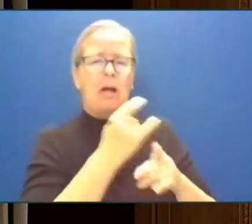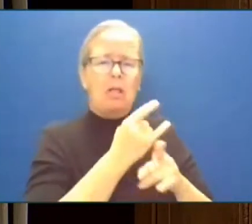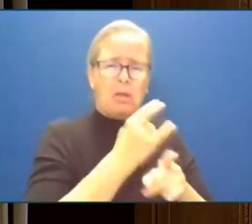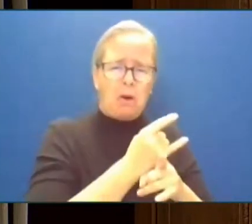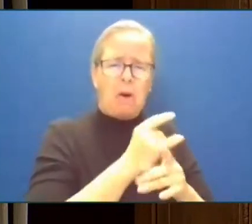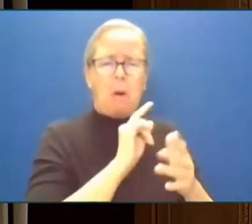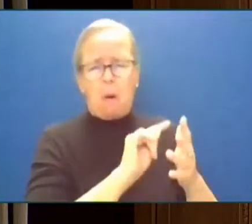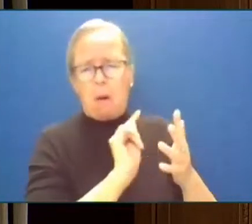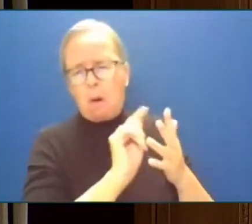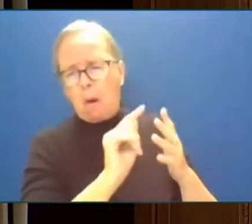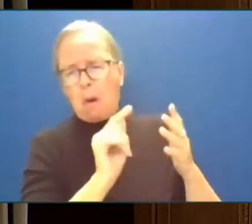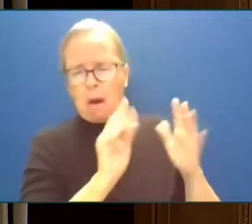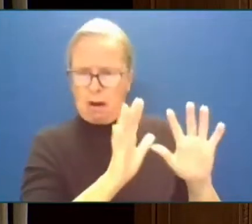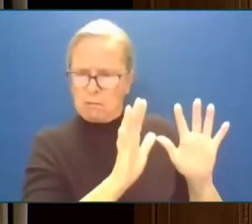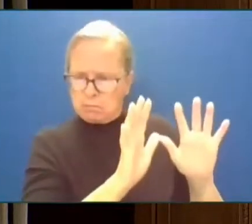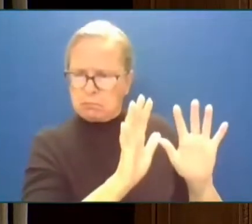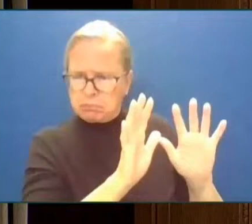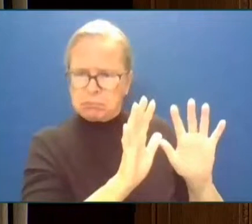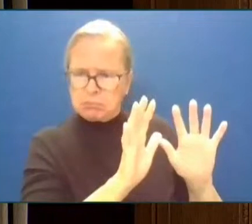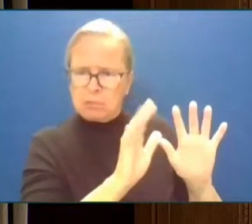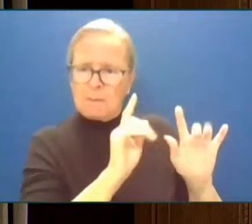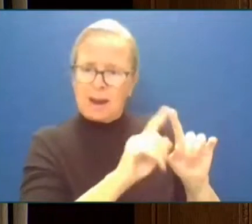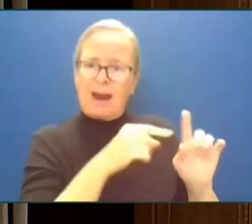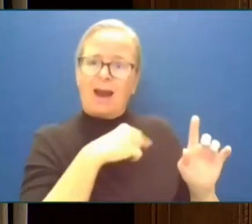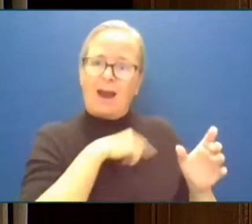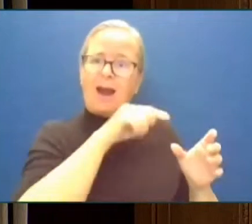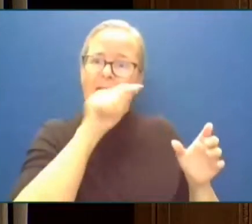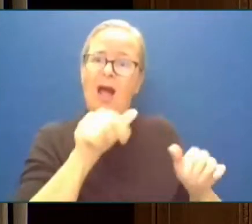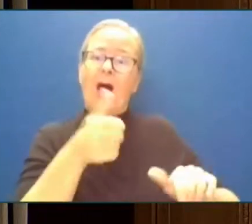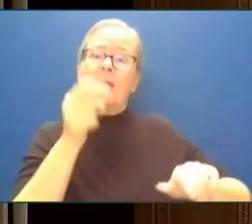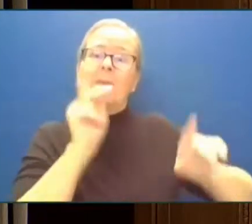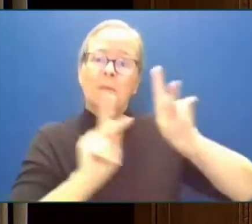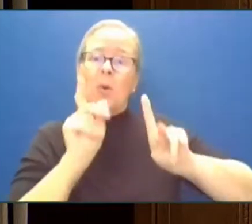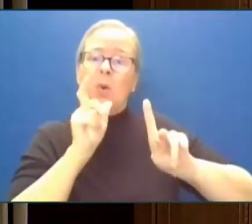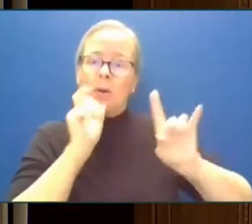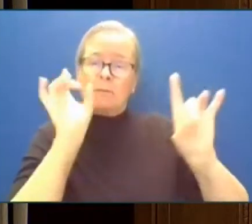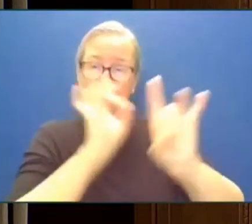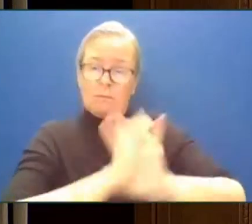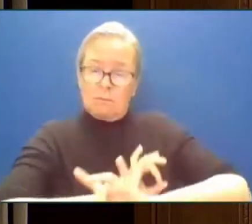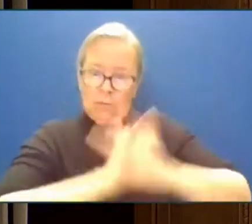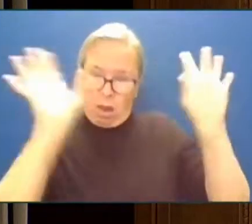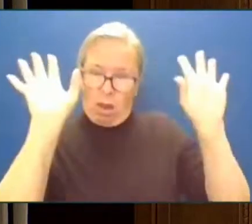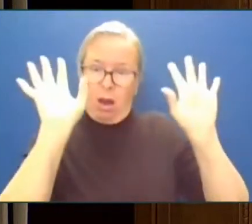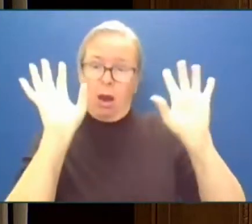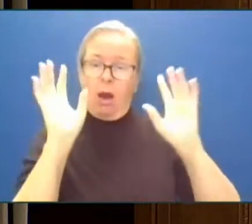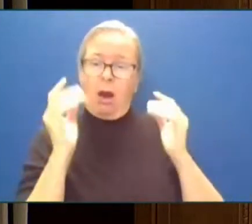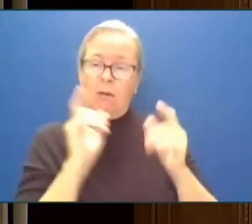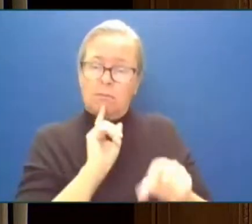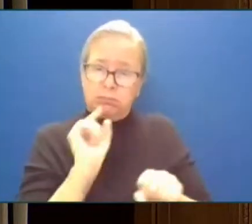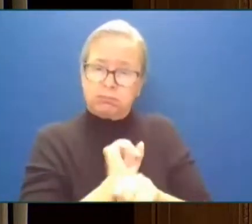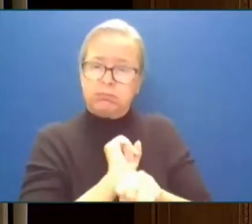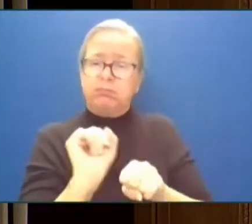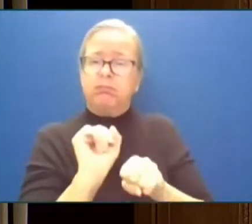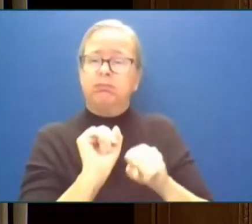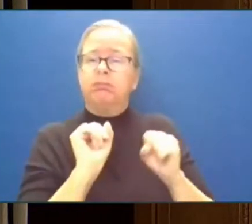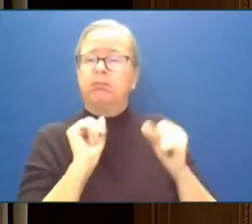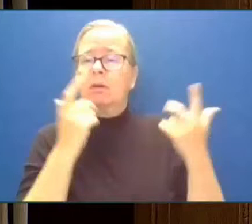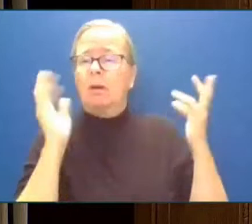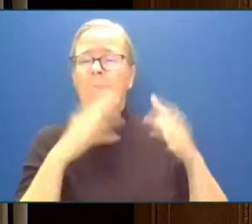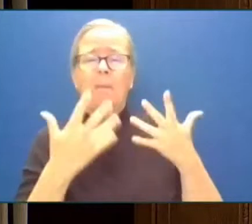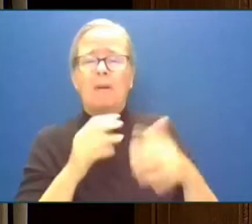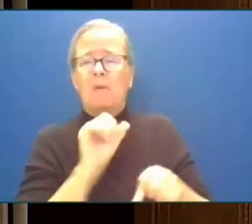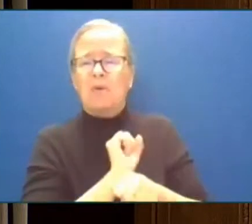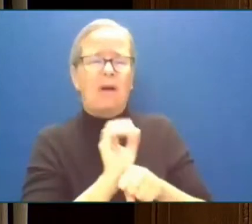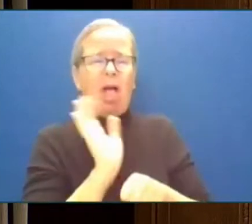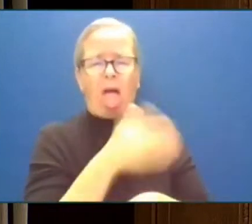perpetrate crime, who assault people, who steal because they want to take a shortcut and they don't want to get a job, Mr. Speaker.